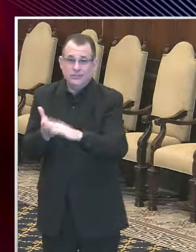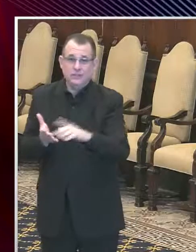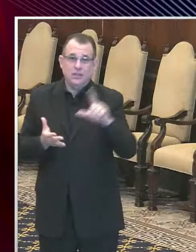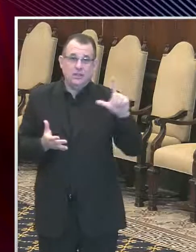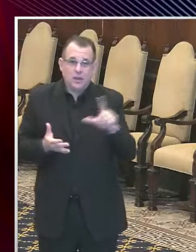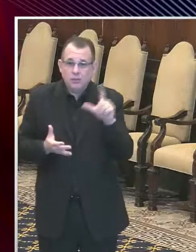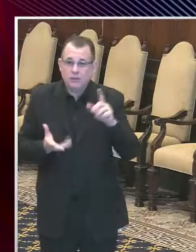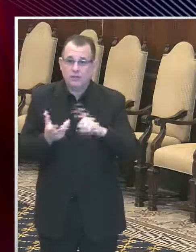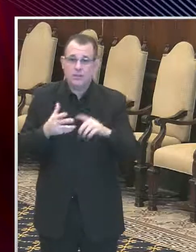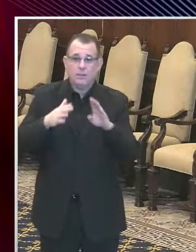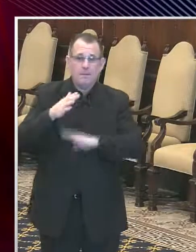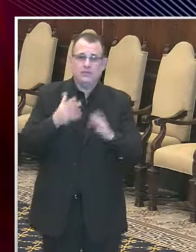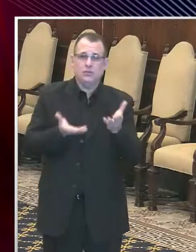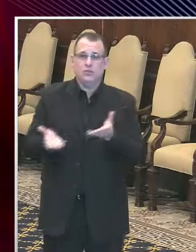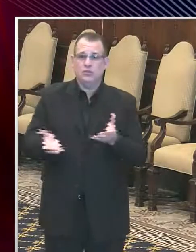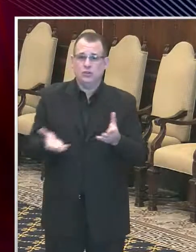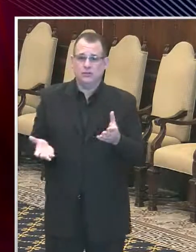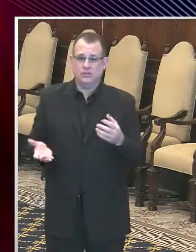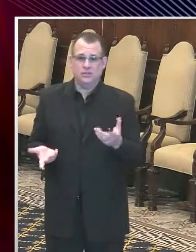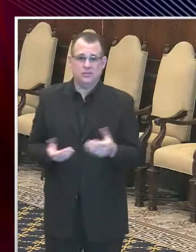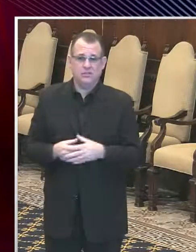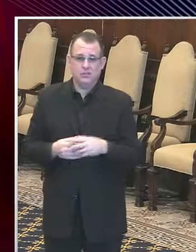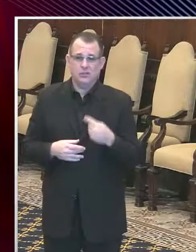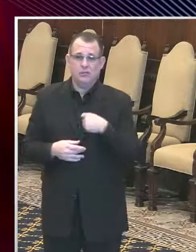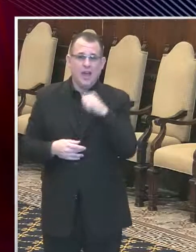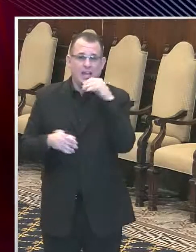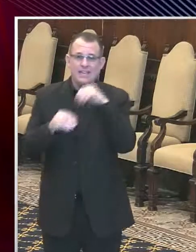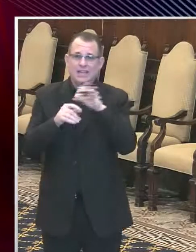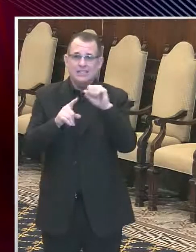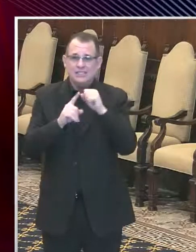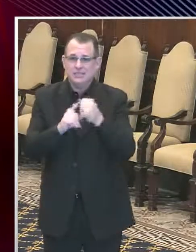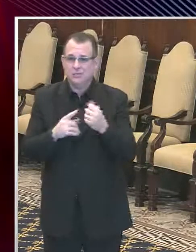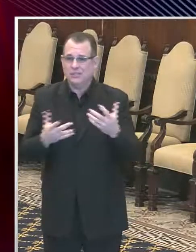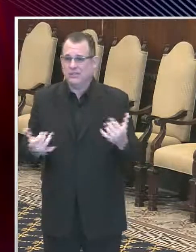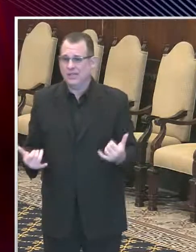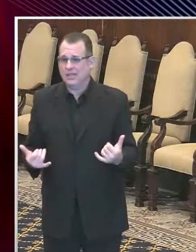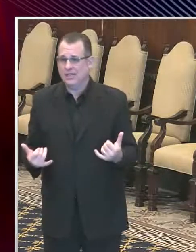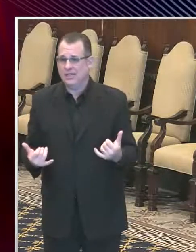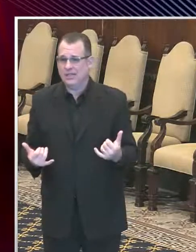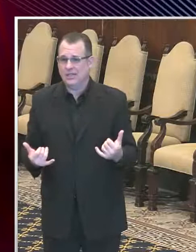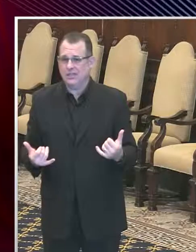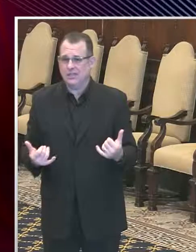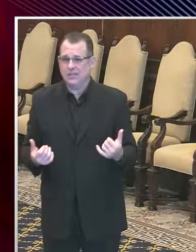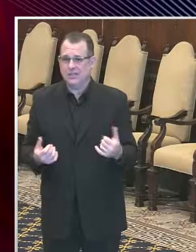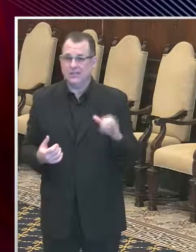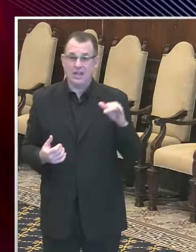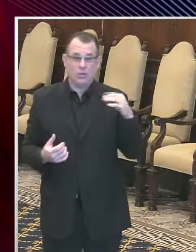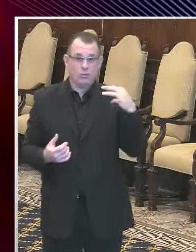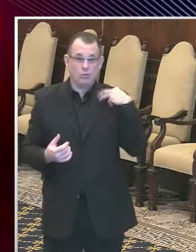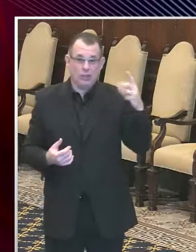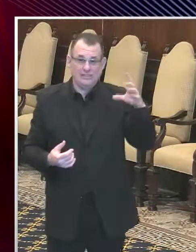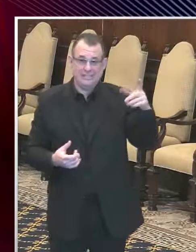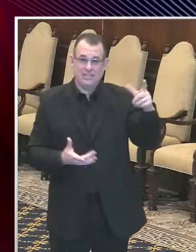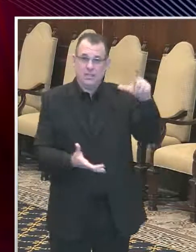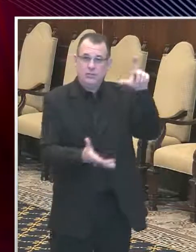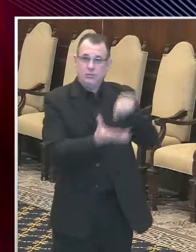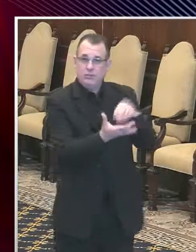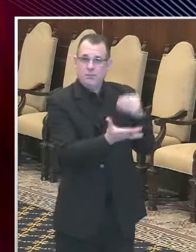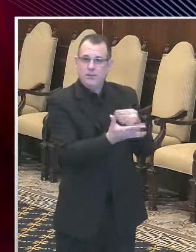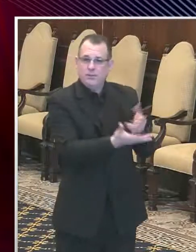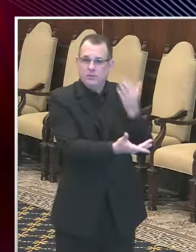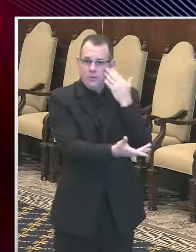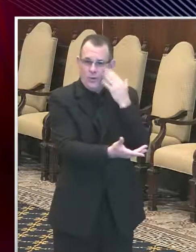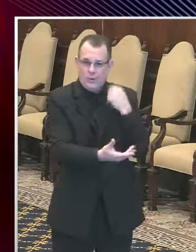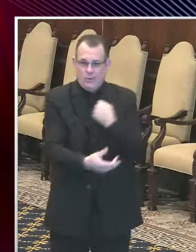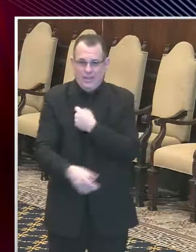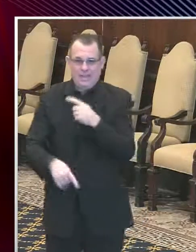services. I mean, we're not in a situation where, like Washington, we print money. They print it. We don't. We have to balance